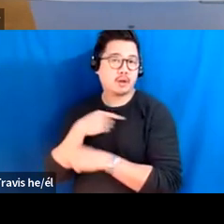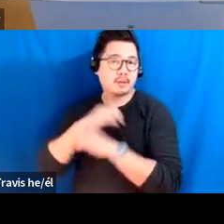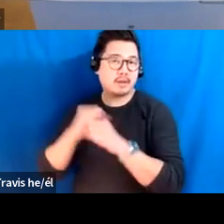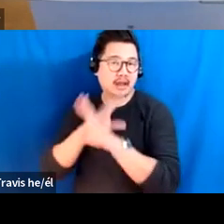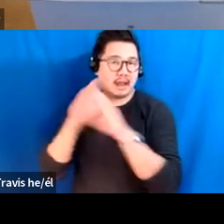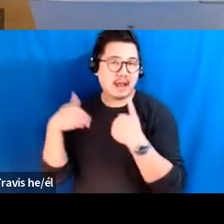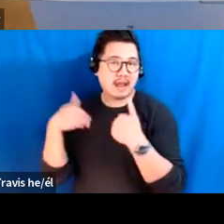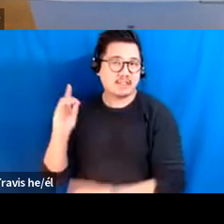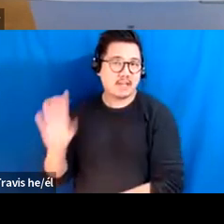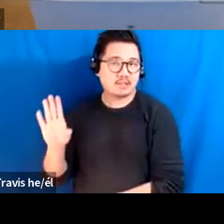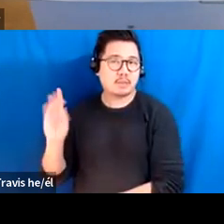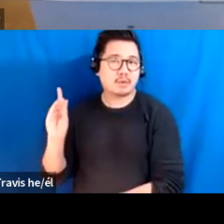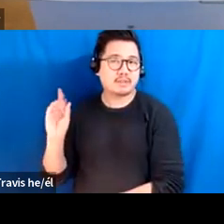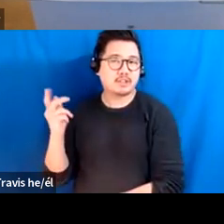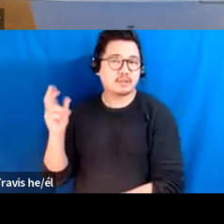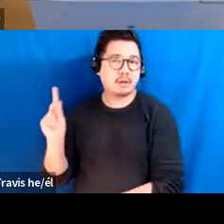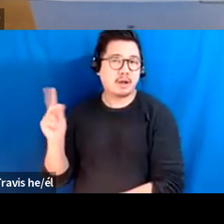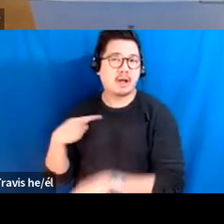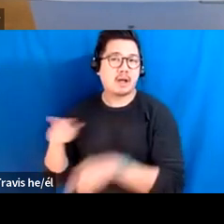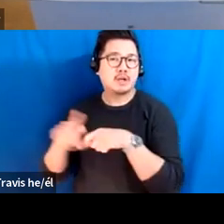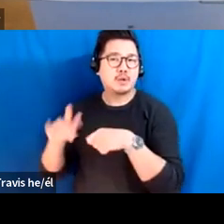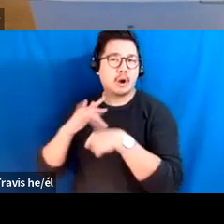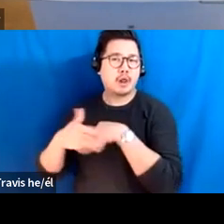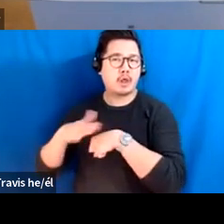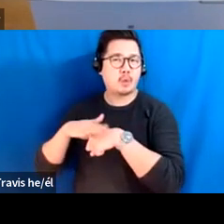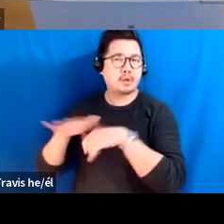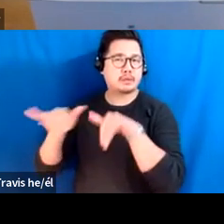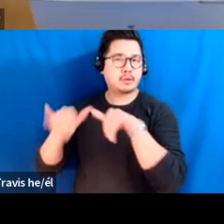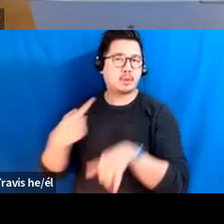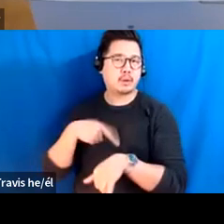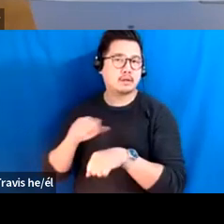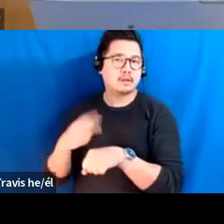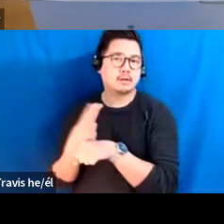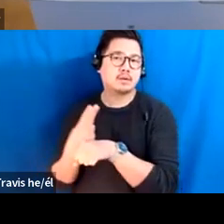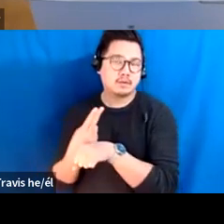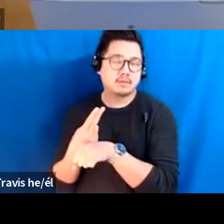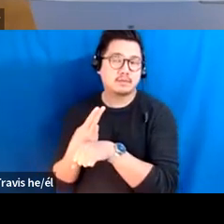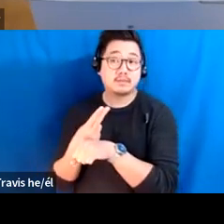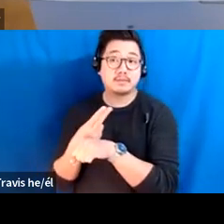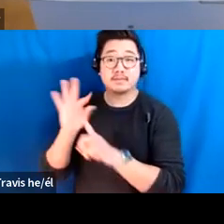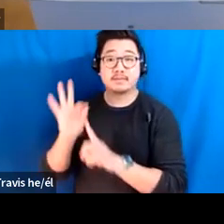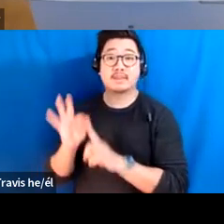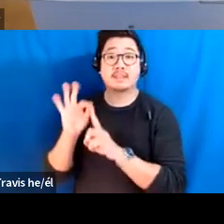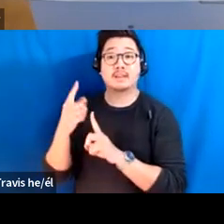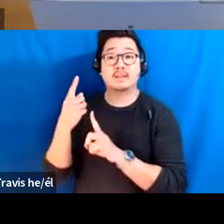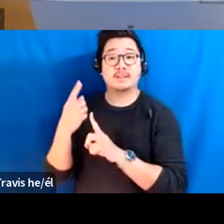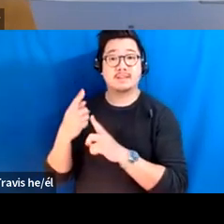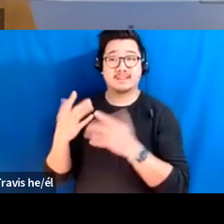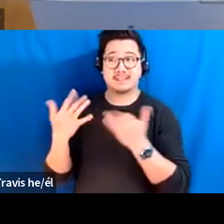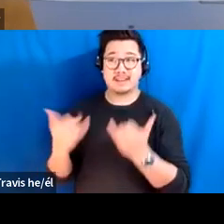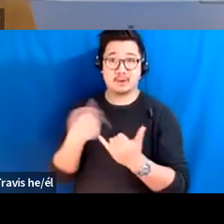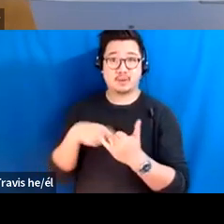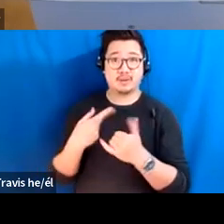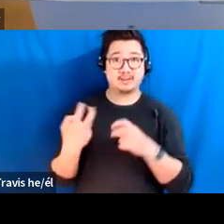around this as well as early warning indicator systems that we can use um particularly since we're moving to a 712